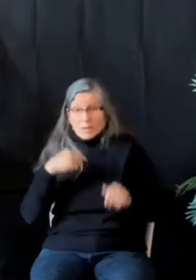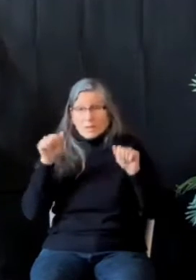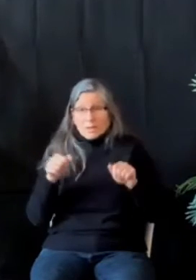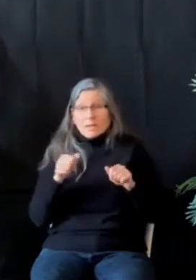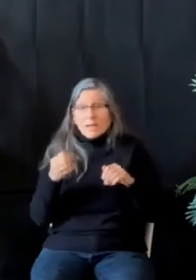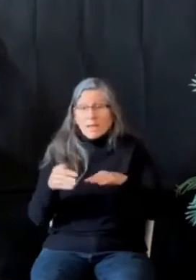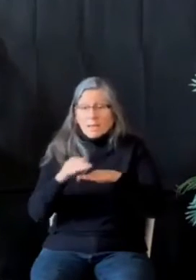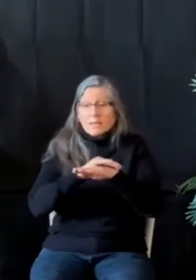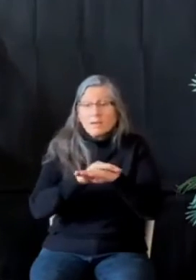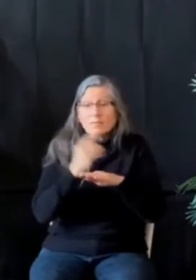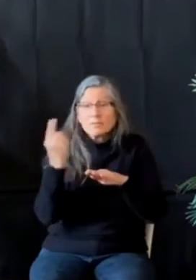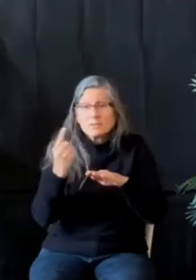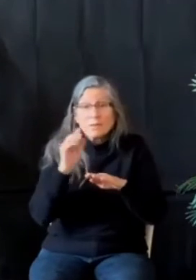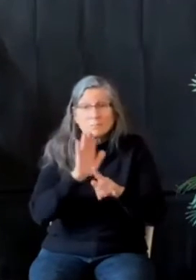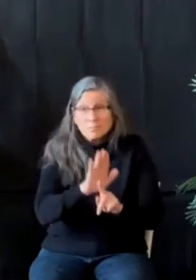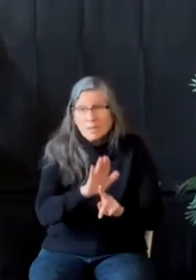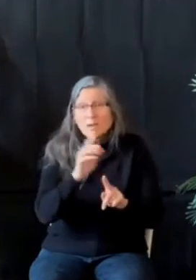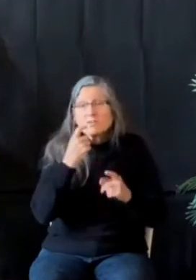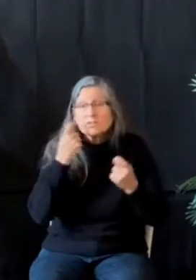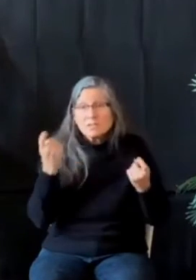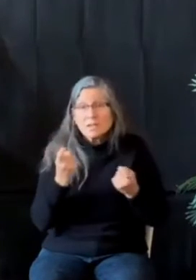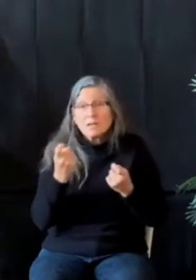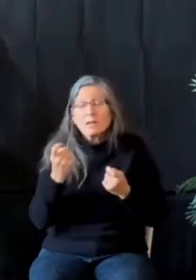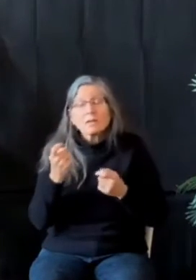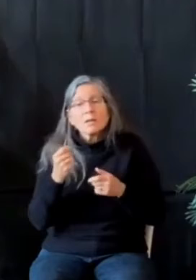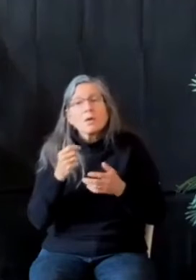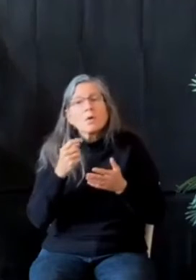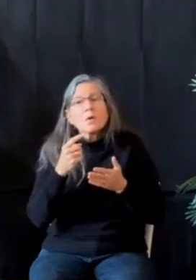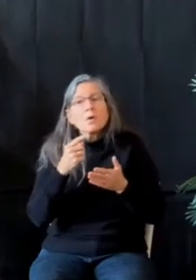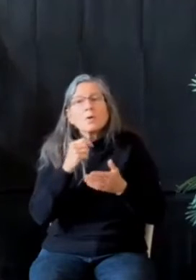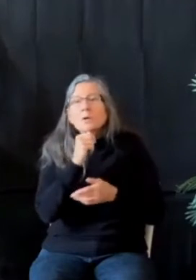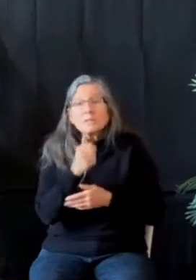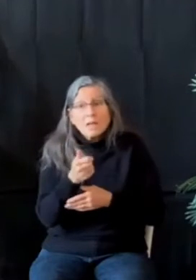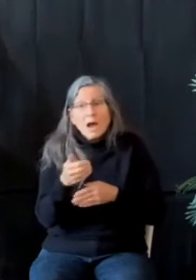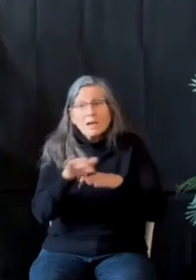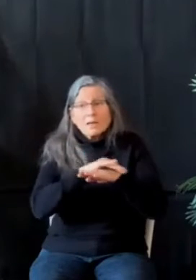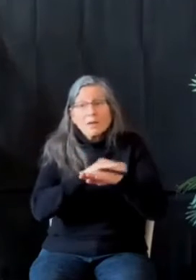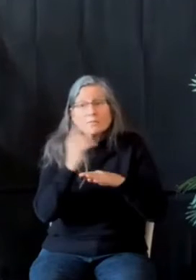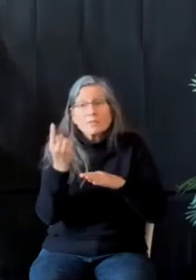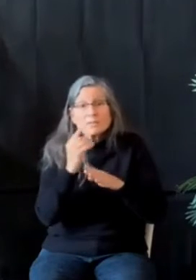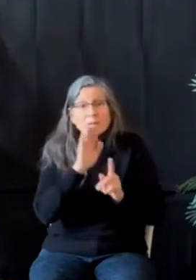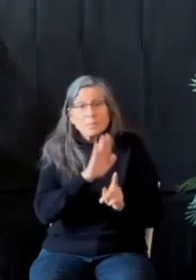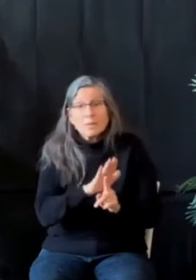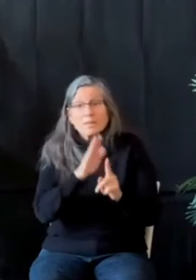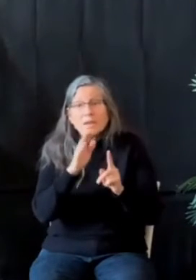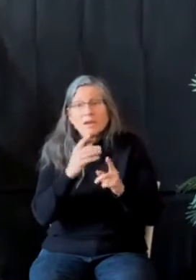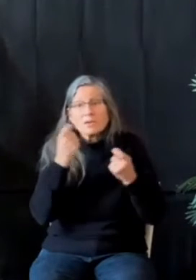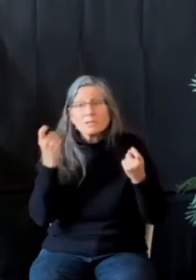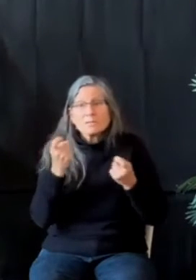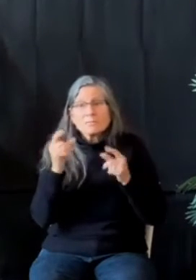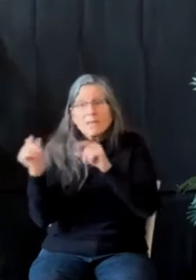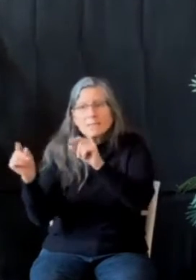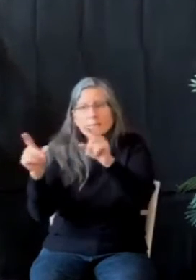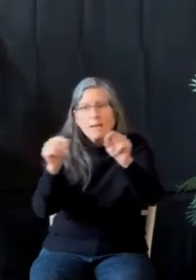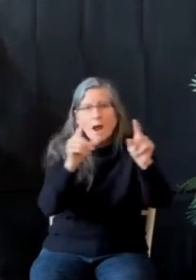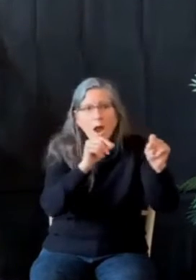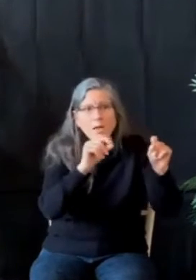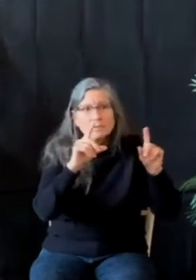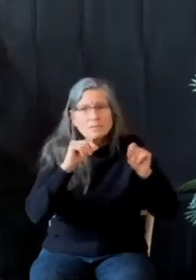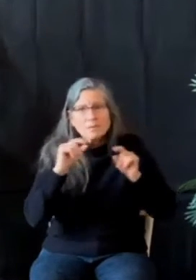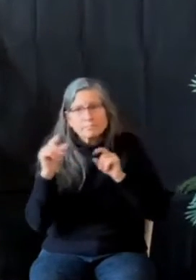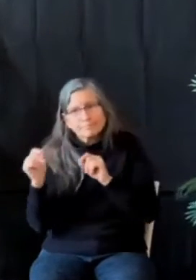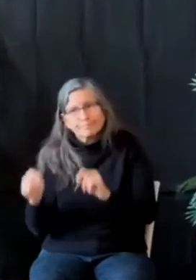cover someone else's sin. Let me tell you what not covering someone's sin is. Gossip.